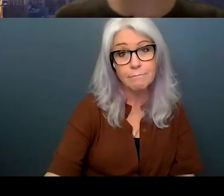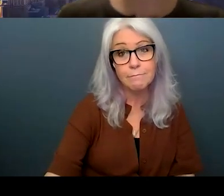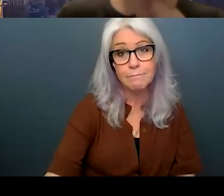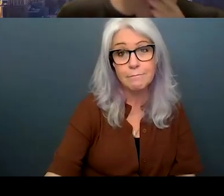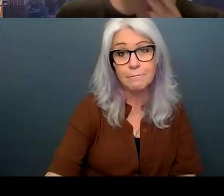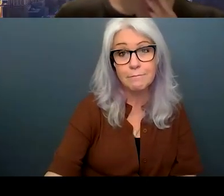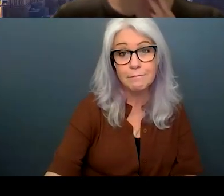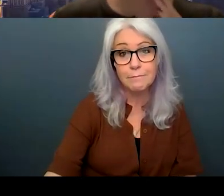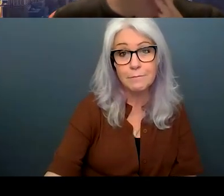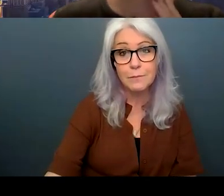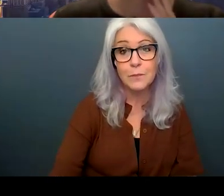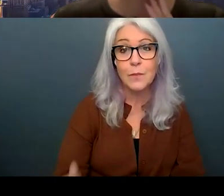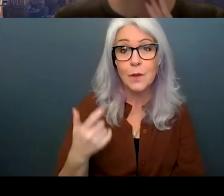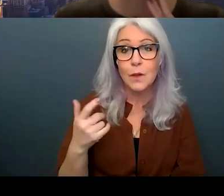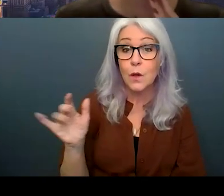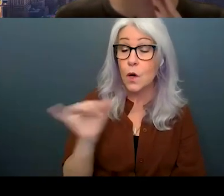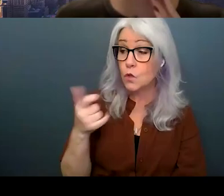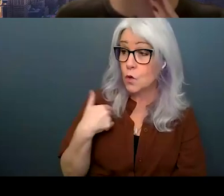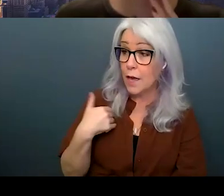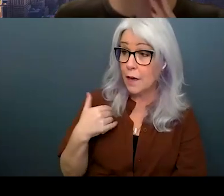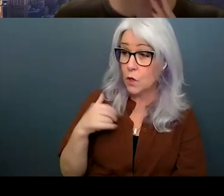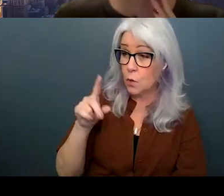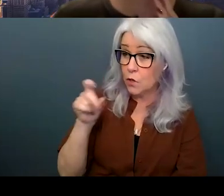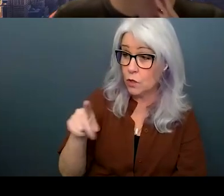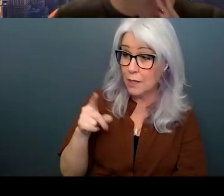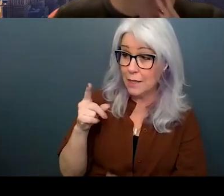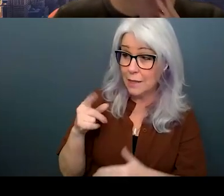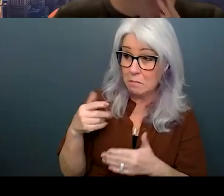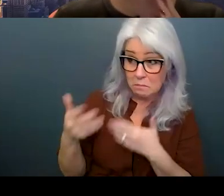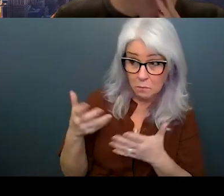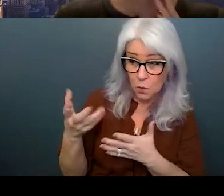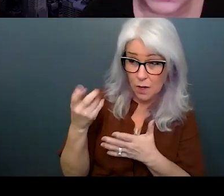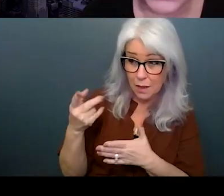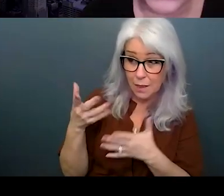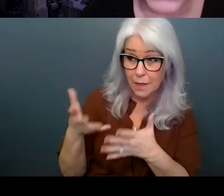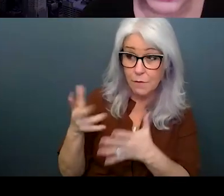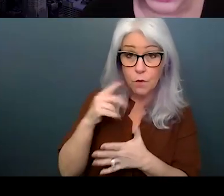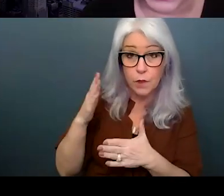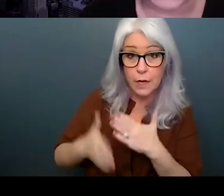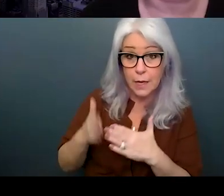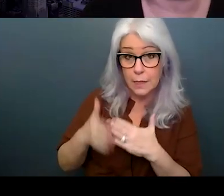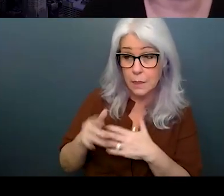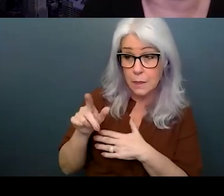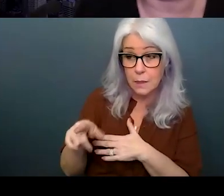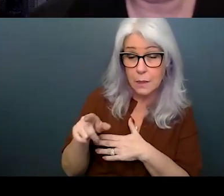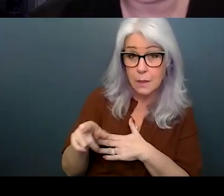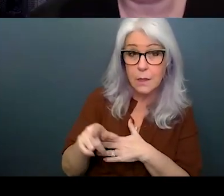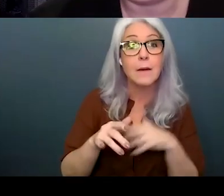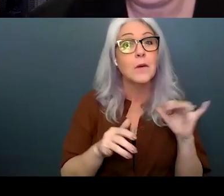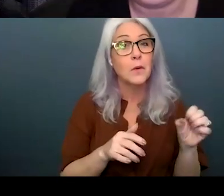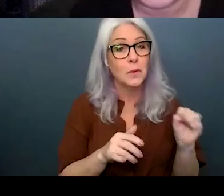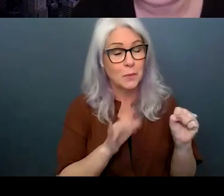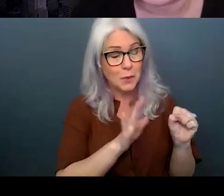We have a Q&A in the meantime, or I don't know if you wanted to leave that for the end, Angela. Thank you. So this is a